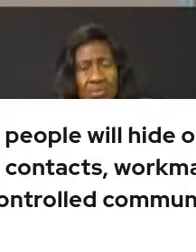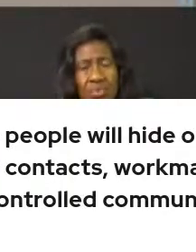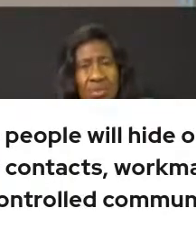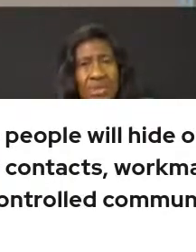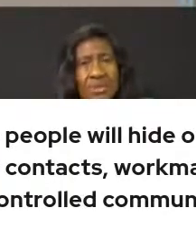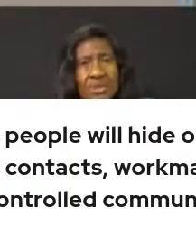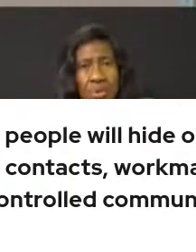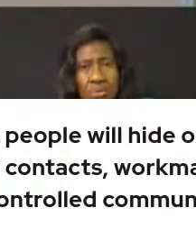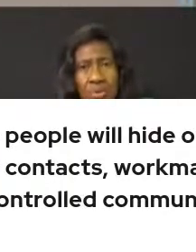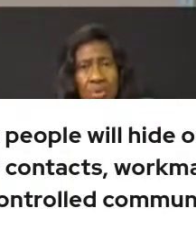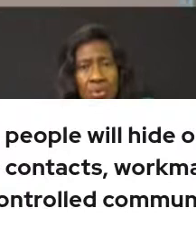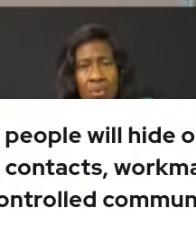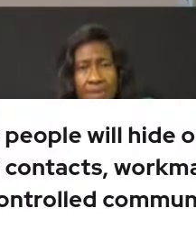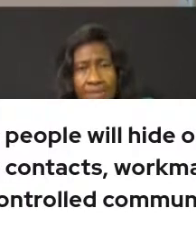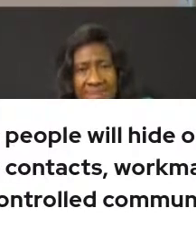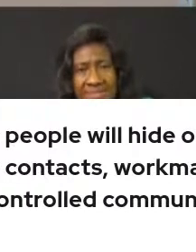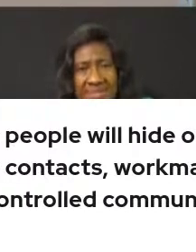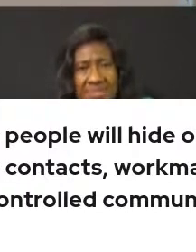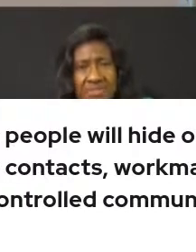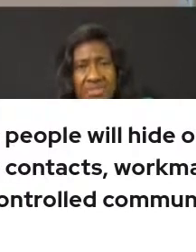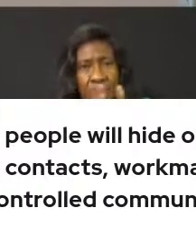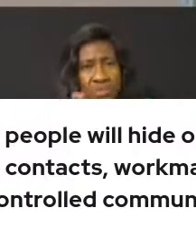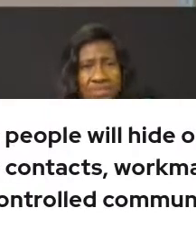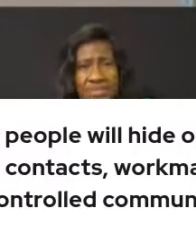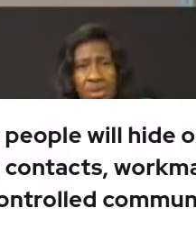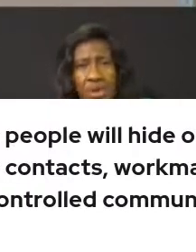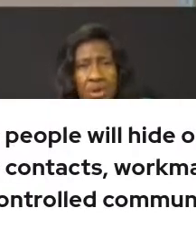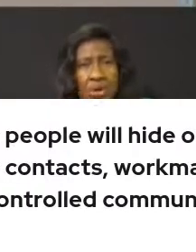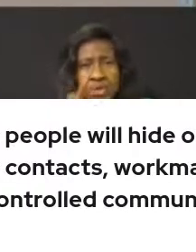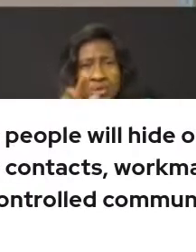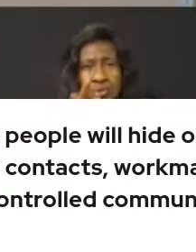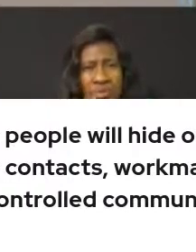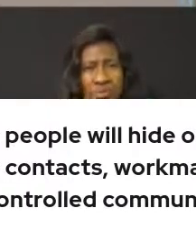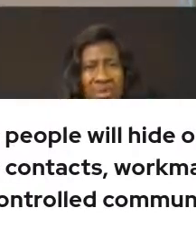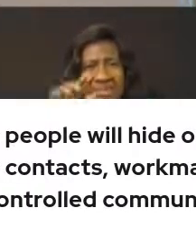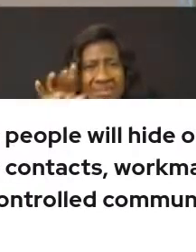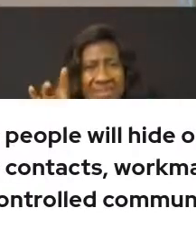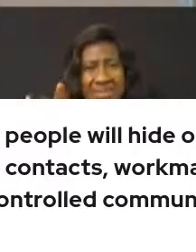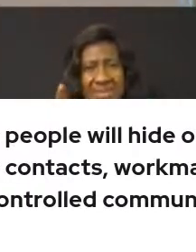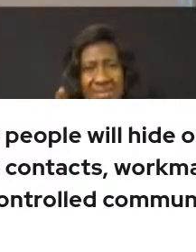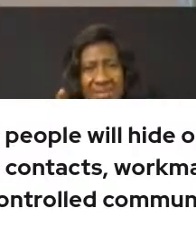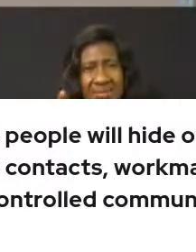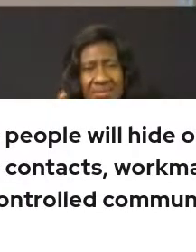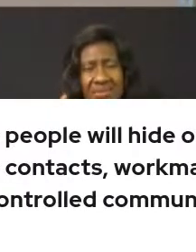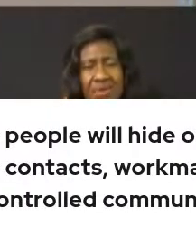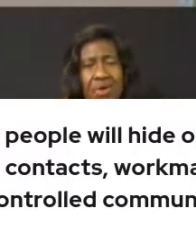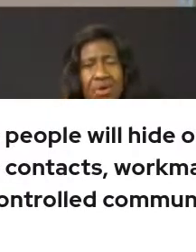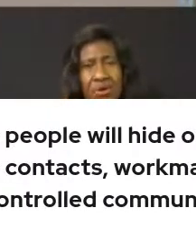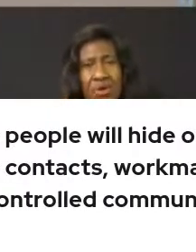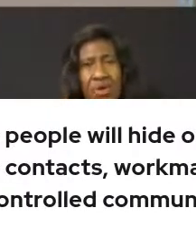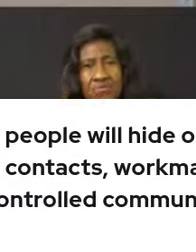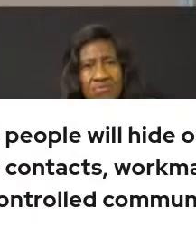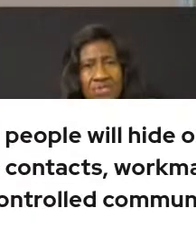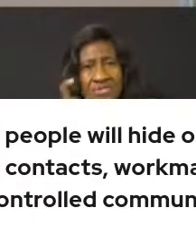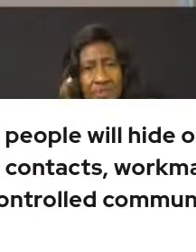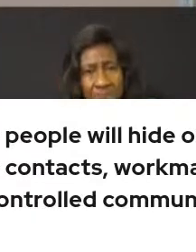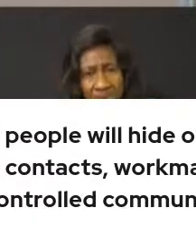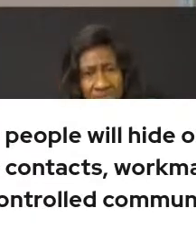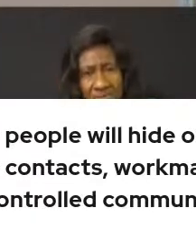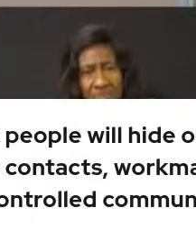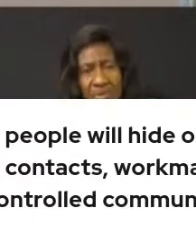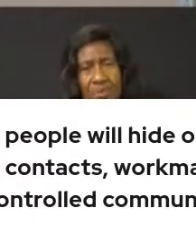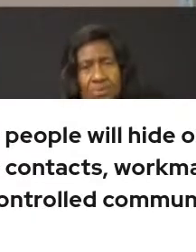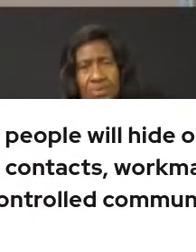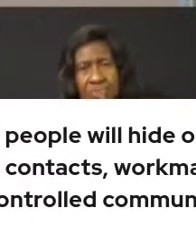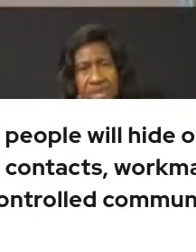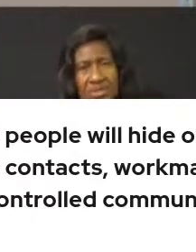community on the 28th of this month. Now, these sessions will aim to ensure that the large and small business